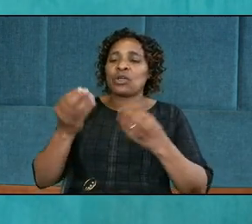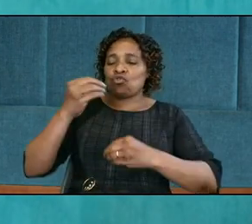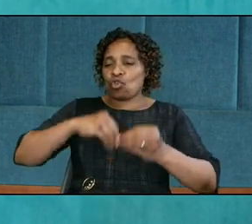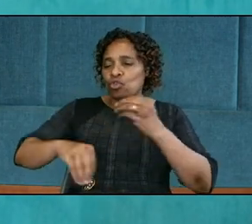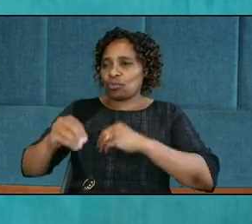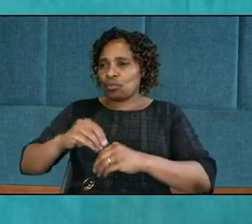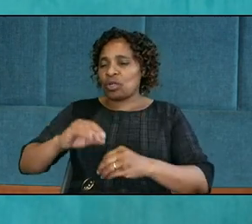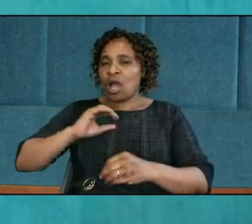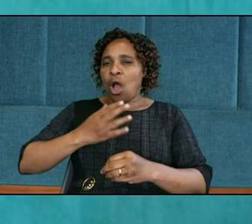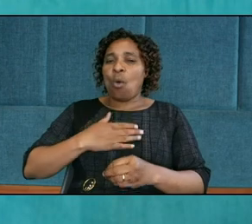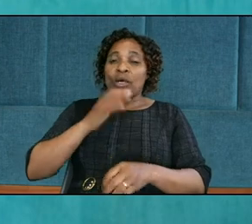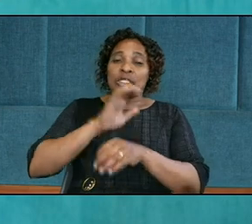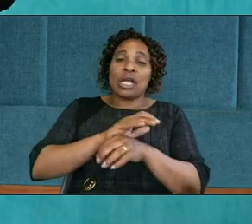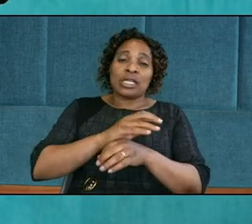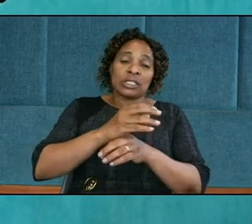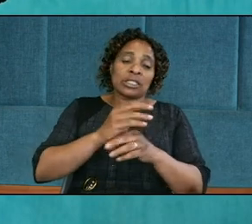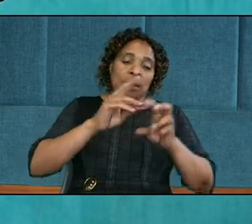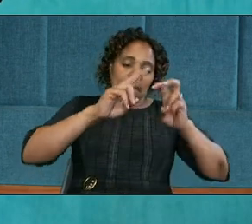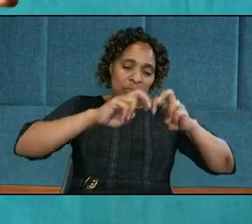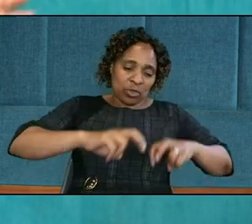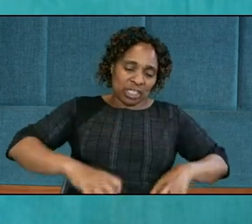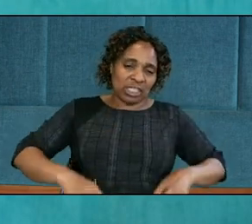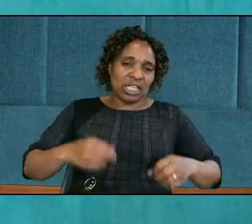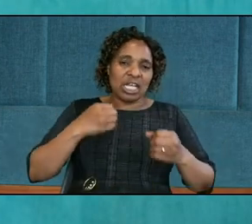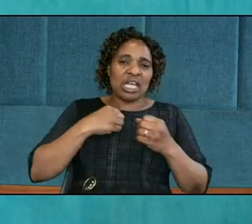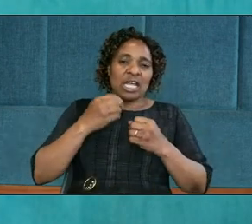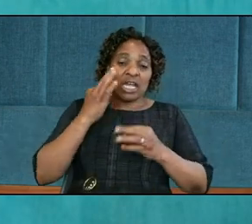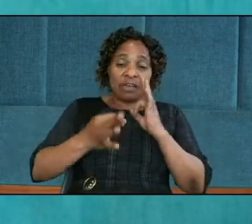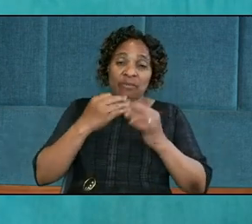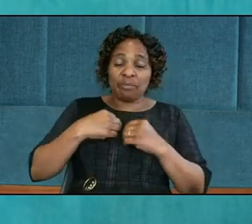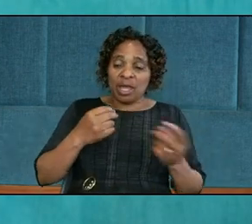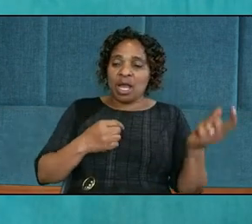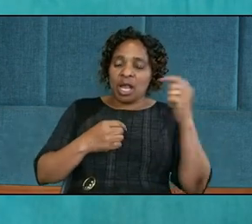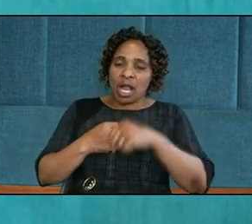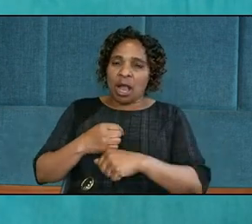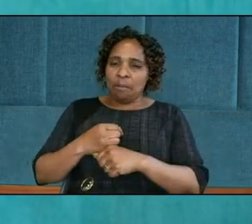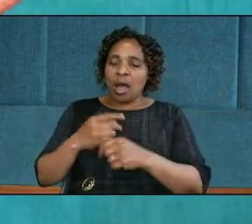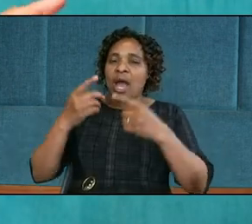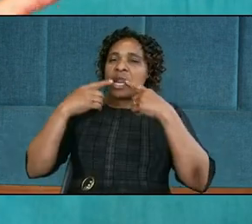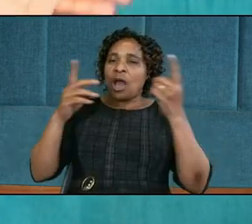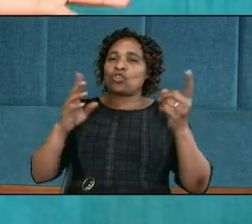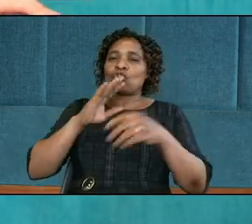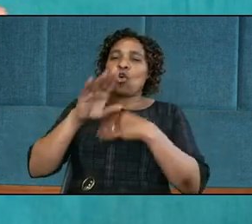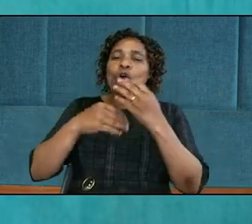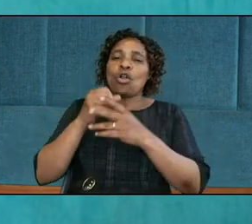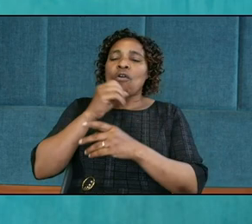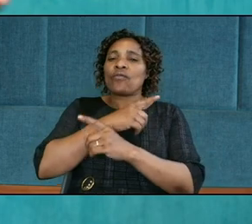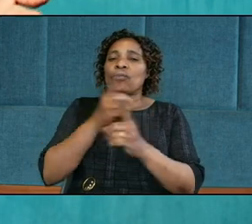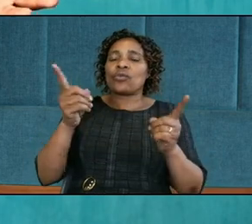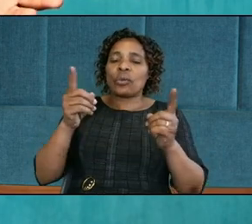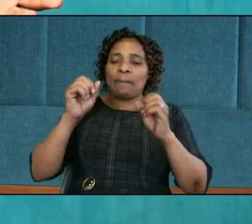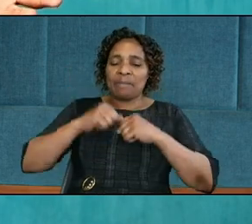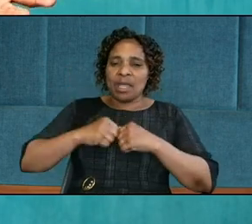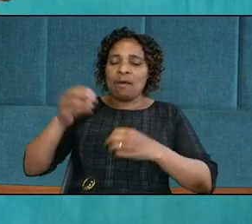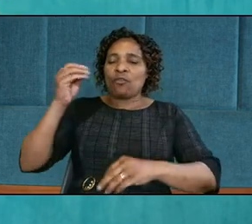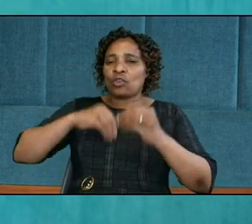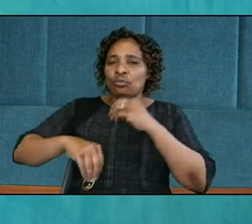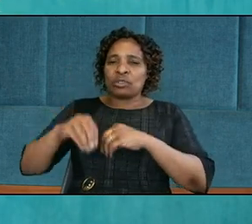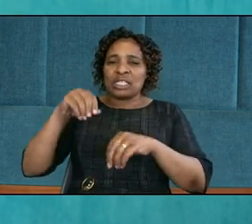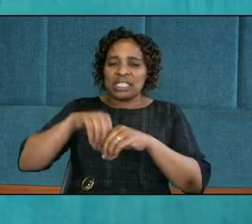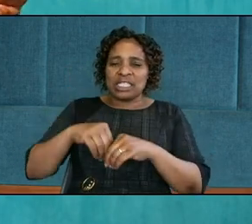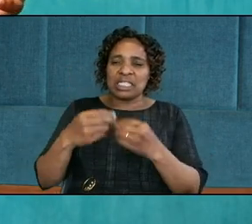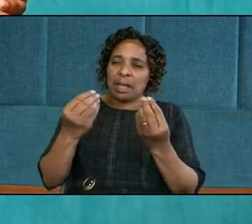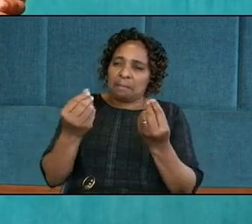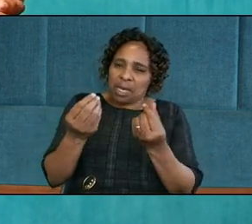contribution to a church project. If I come here and declare it before all of you, I have contributed this and this sum of money, that